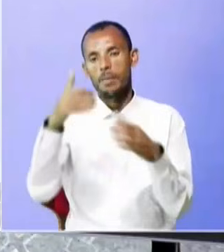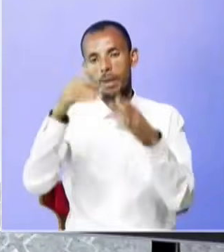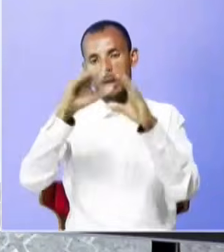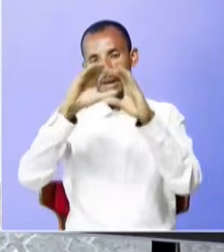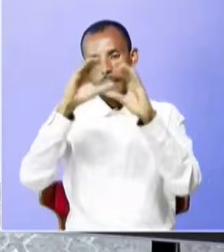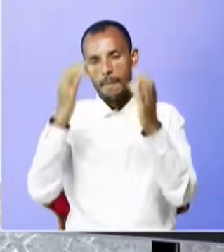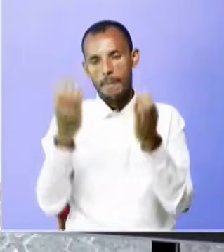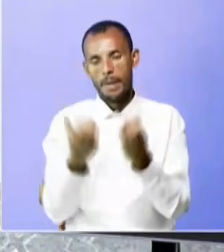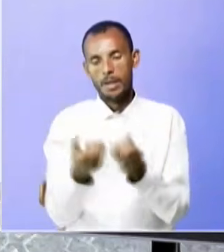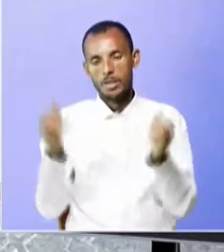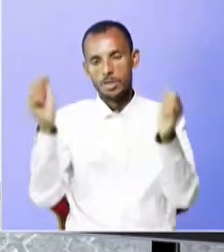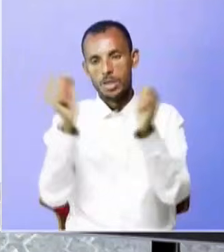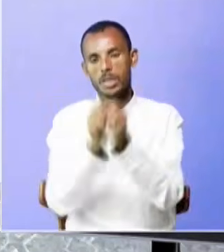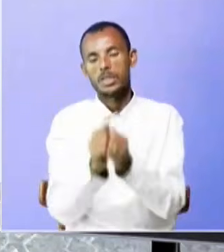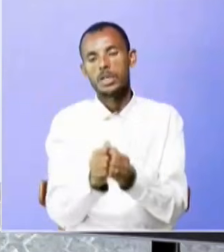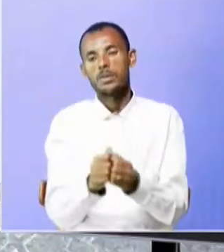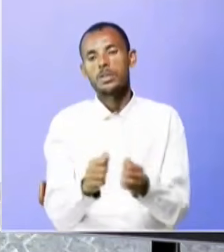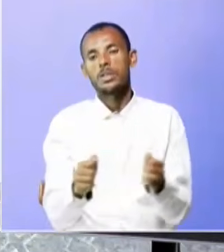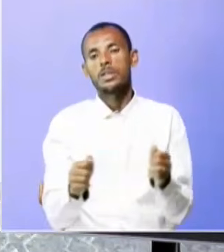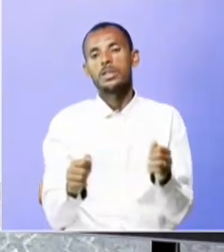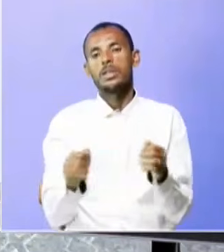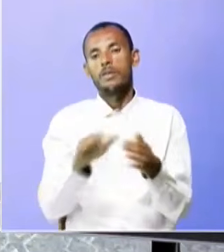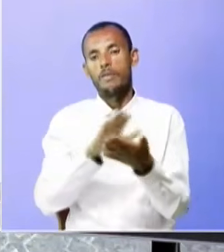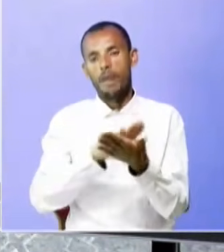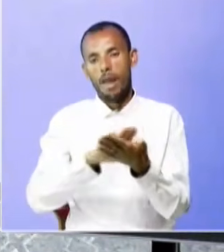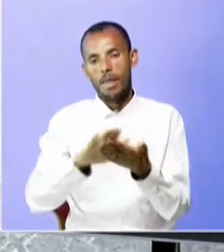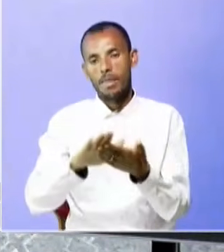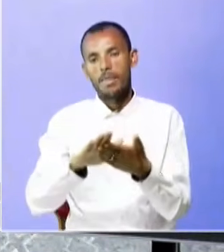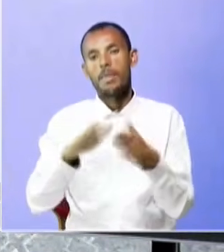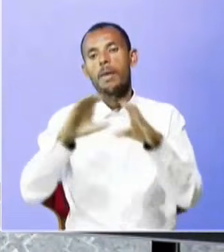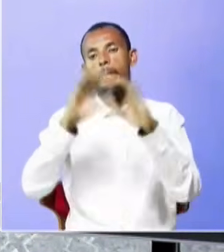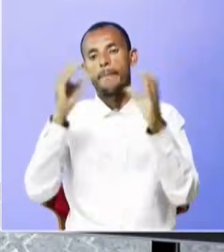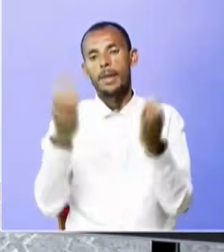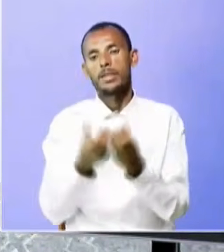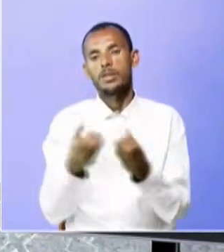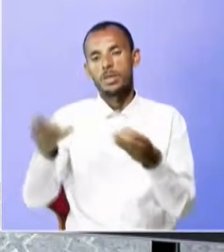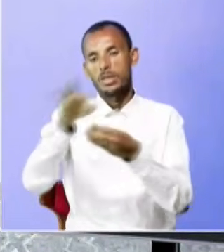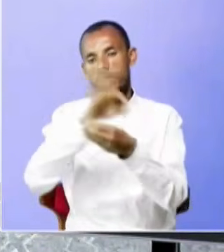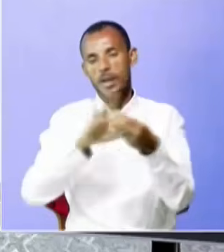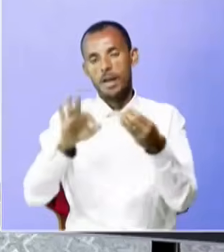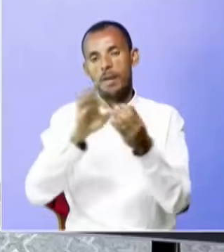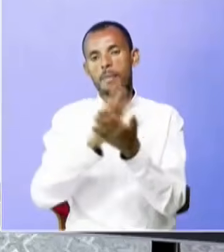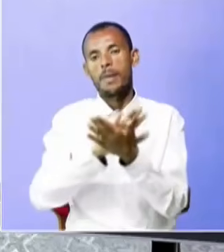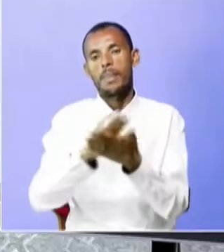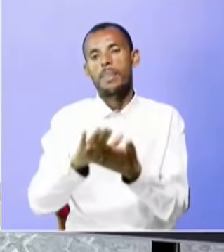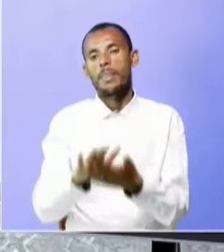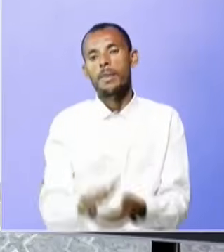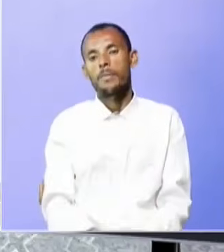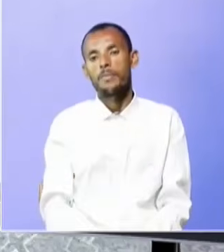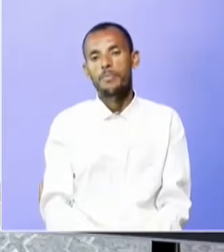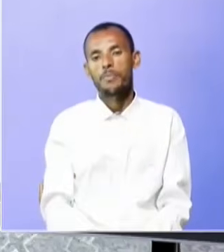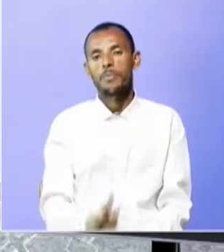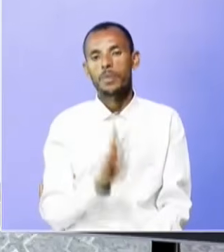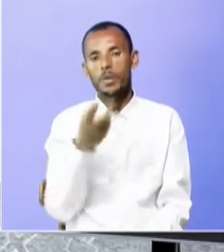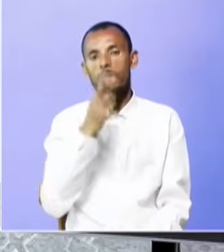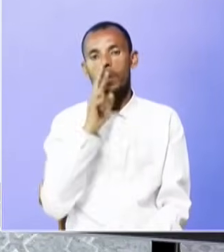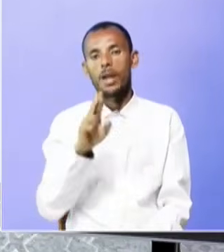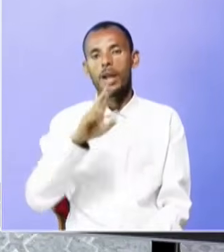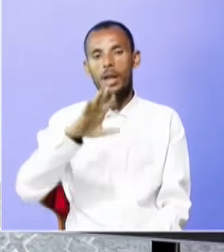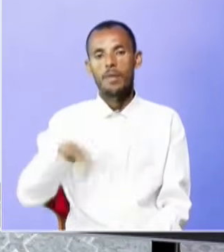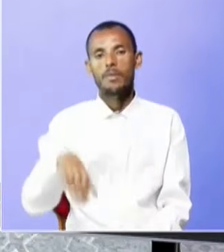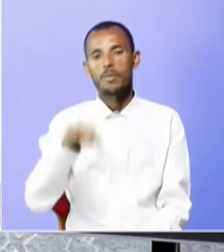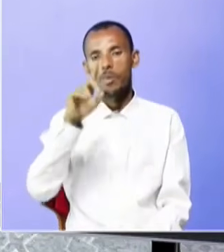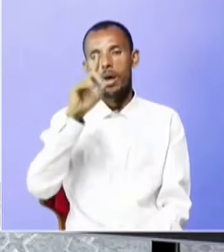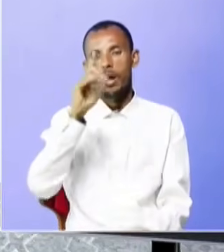together with the area of the flat part, which is the circular part. Well, we are left with one